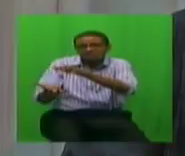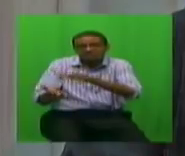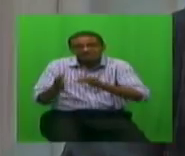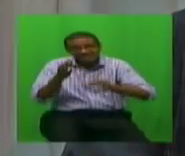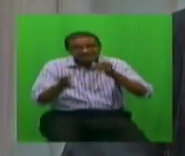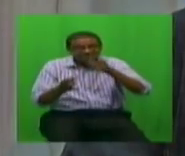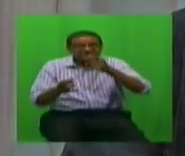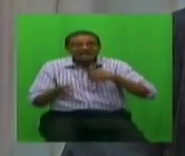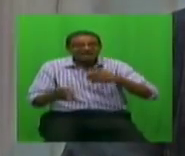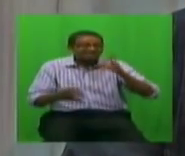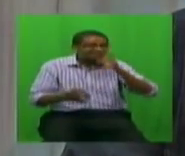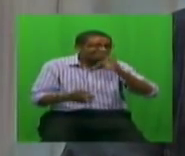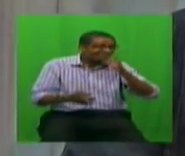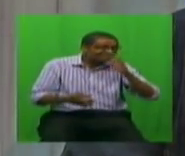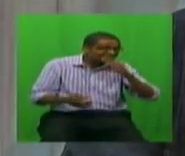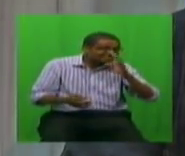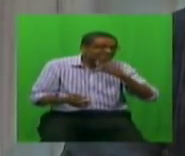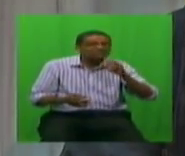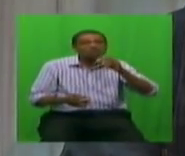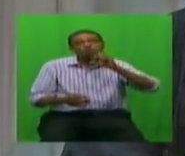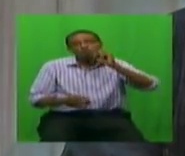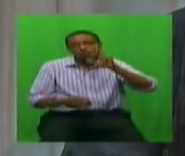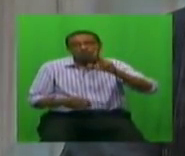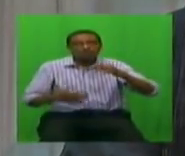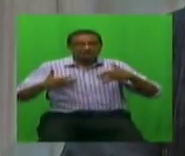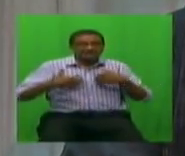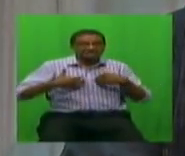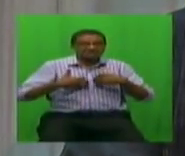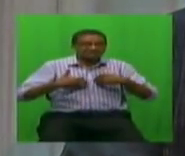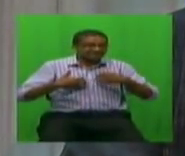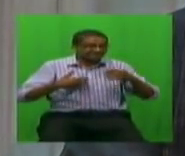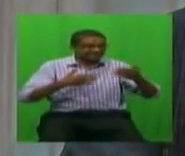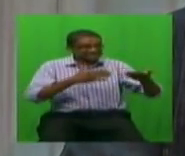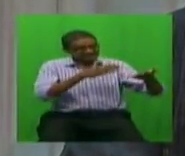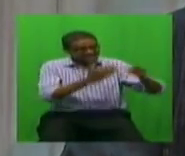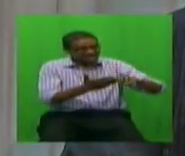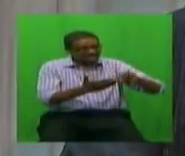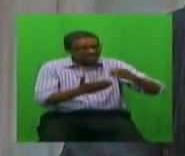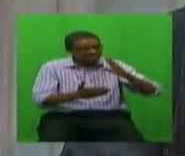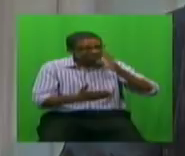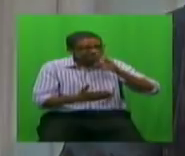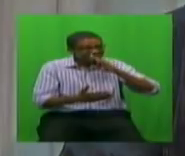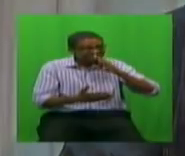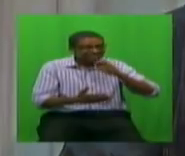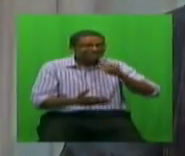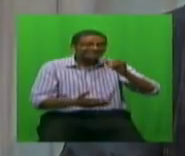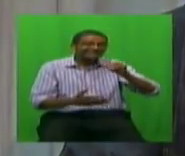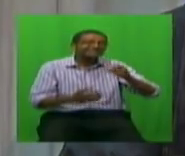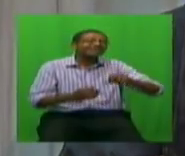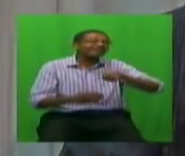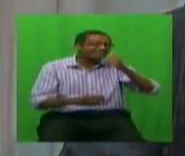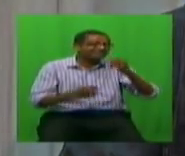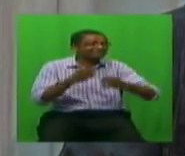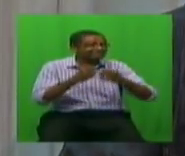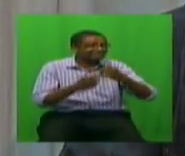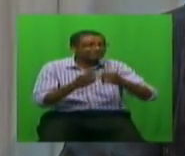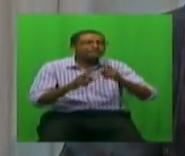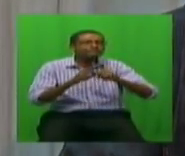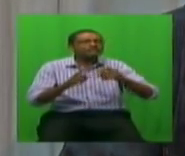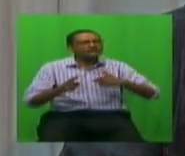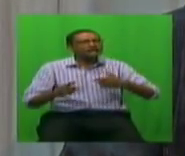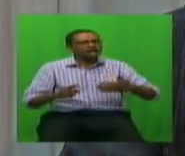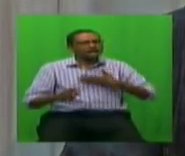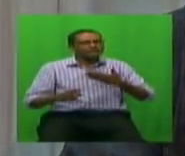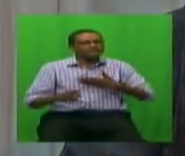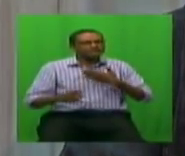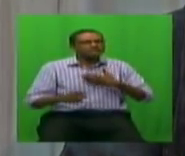in animals and so on, it introduces another level of frustration for them. And I'm happy to say that we've made significant